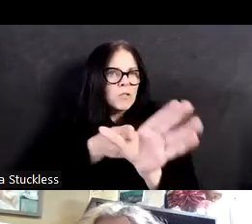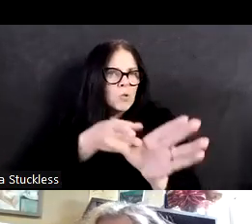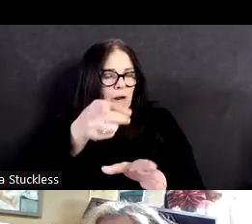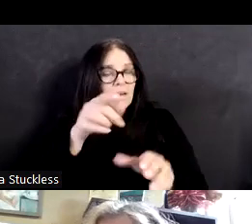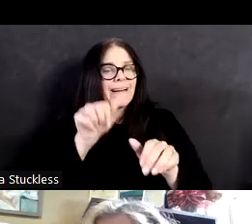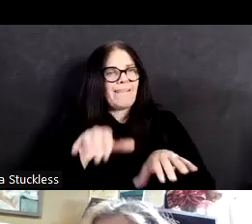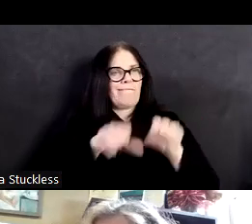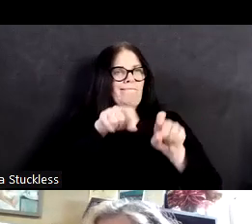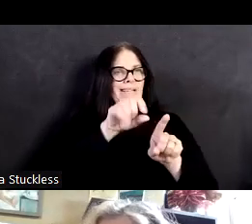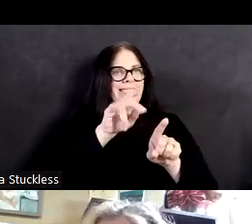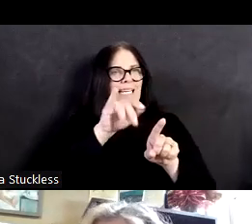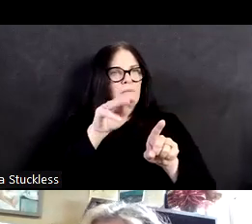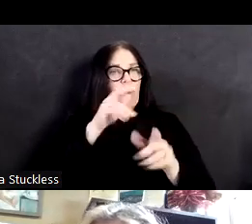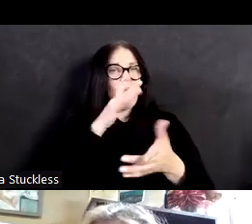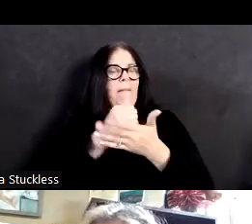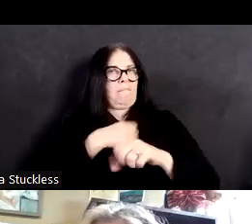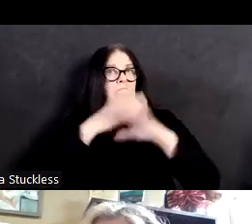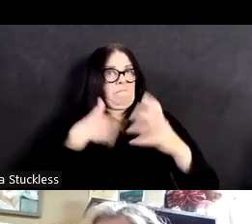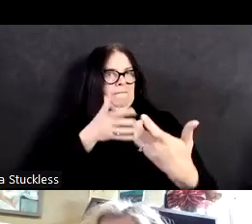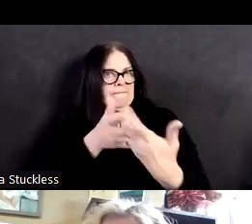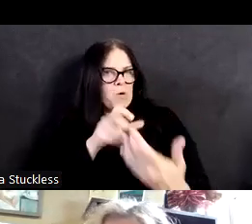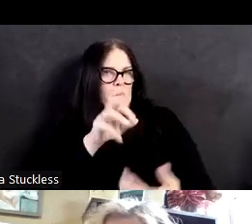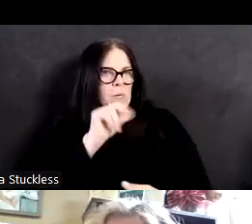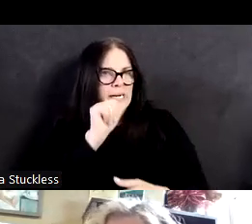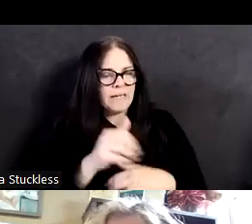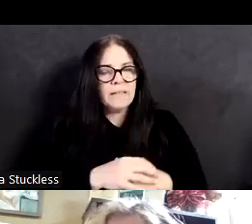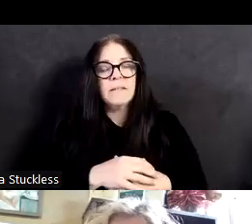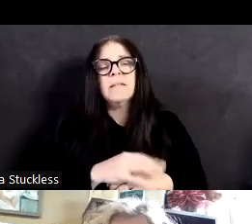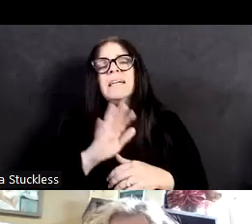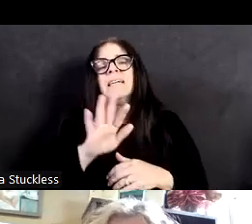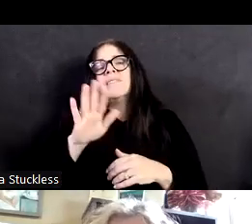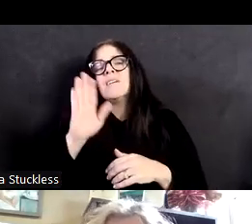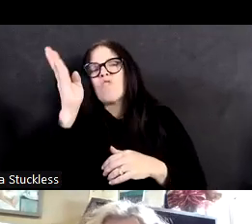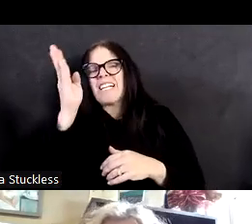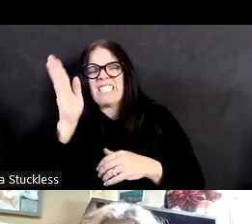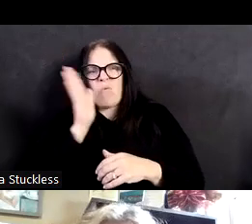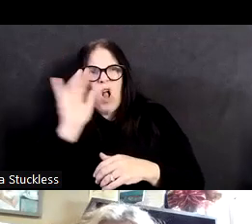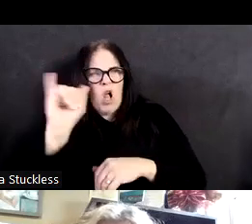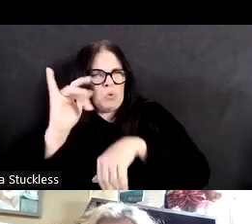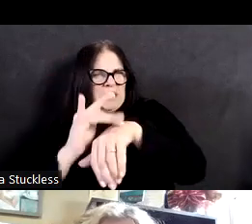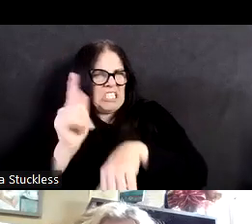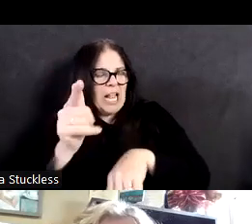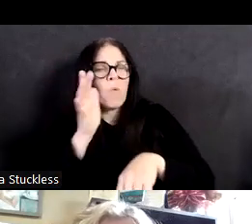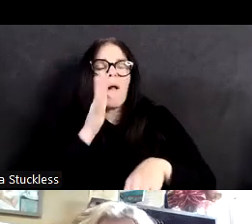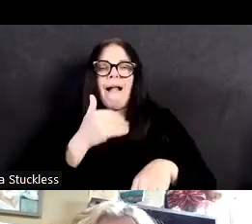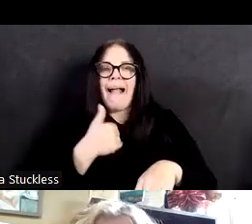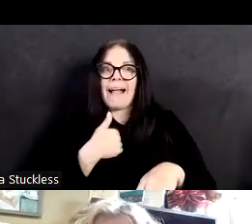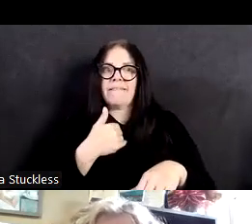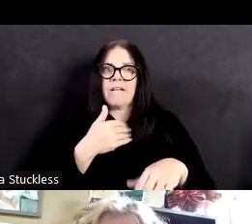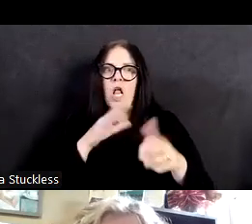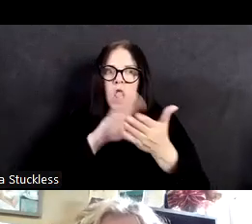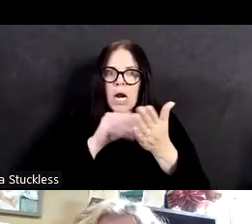then, as you'll see a little bit later in the presentation, there are learning plans and learning activities that individuals